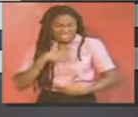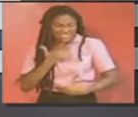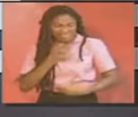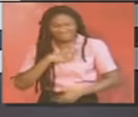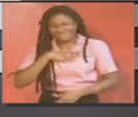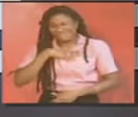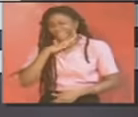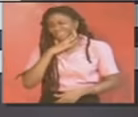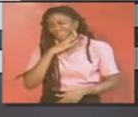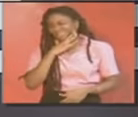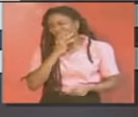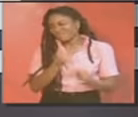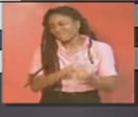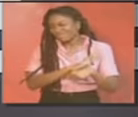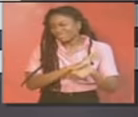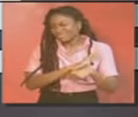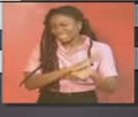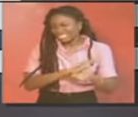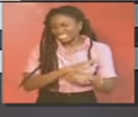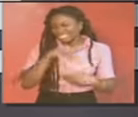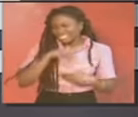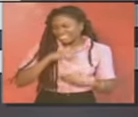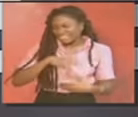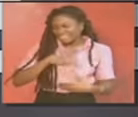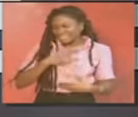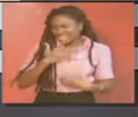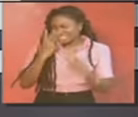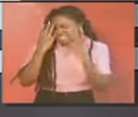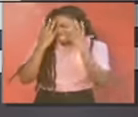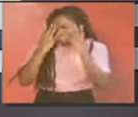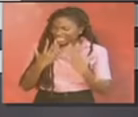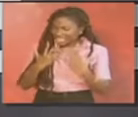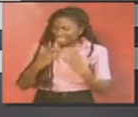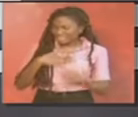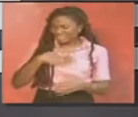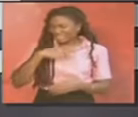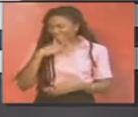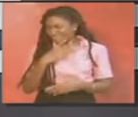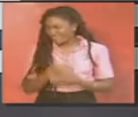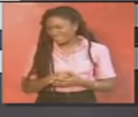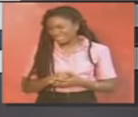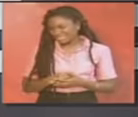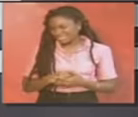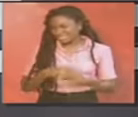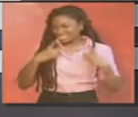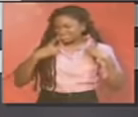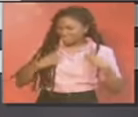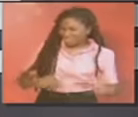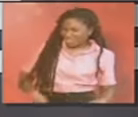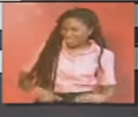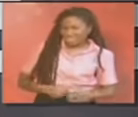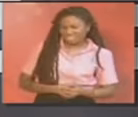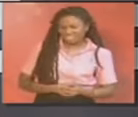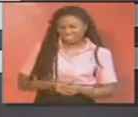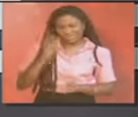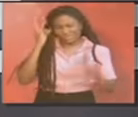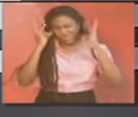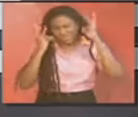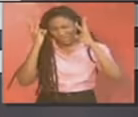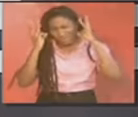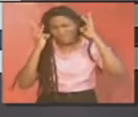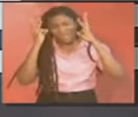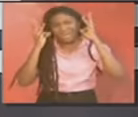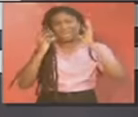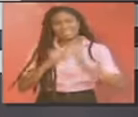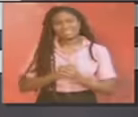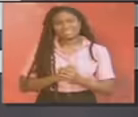fatigue and may be feeling sadness or loss of interest, anxiety,